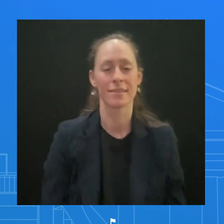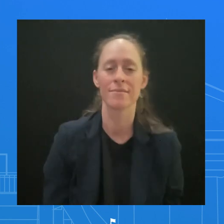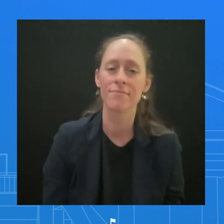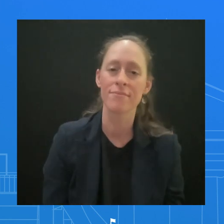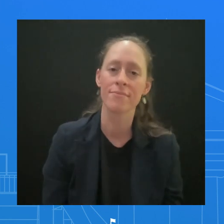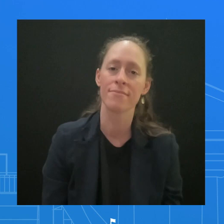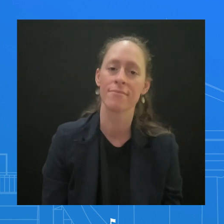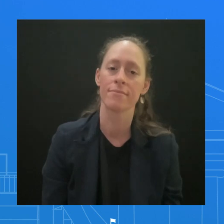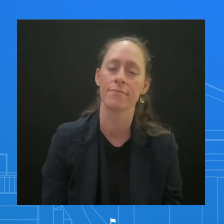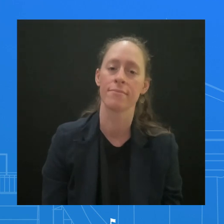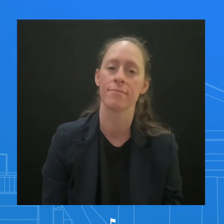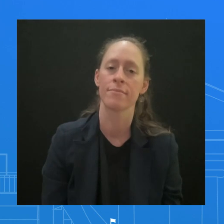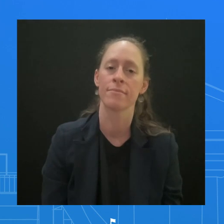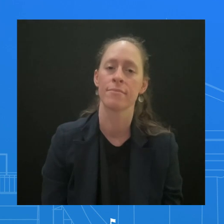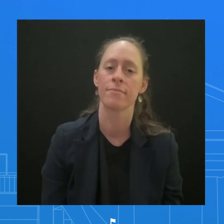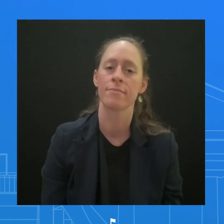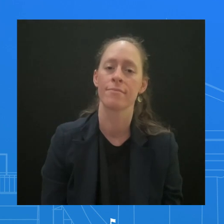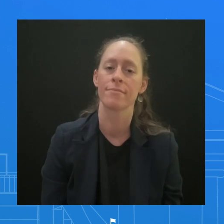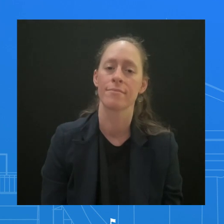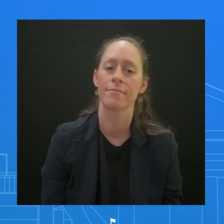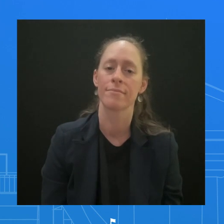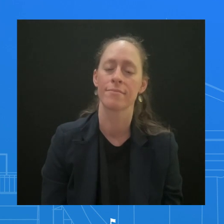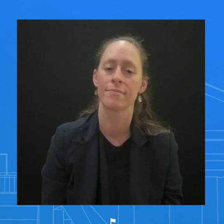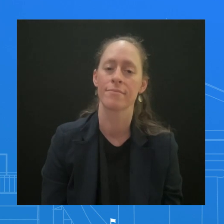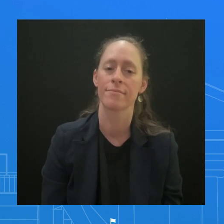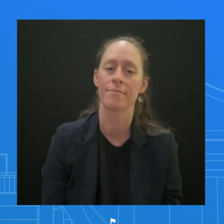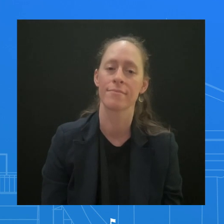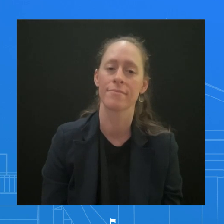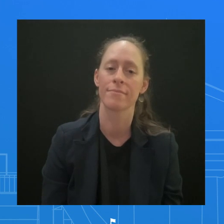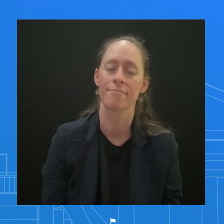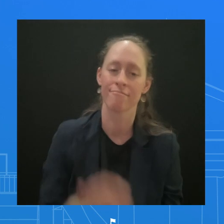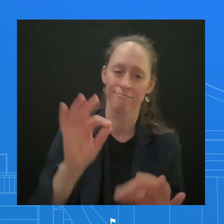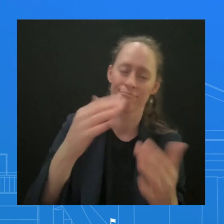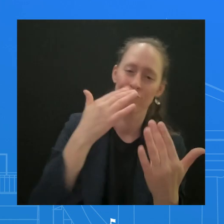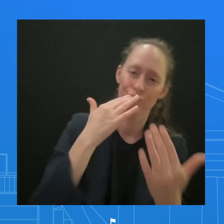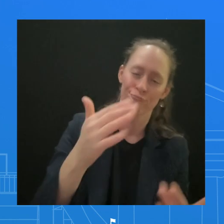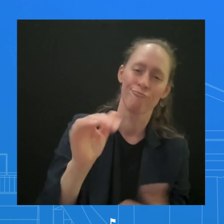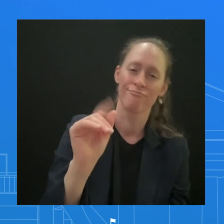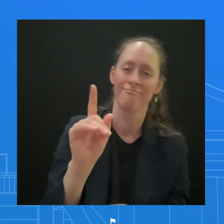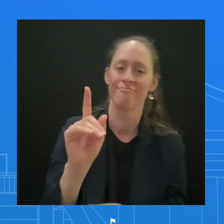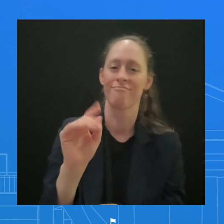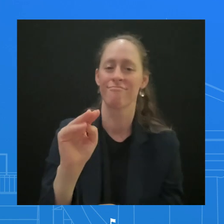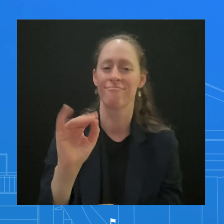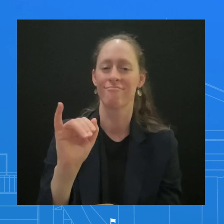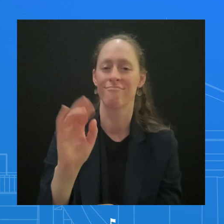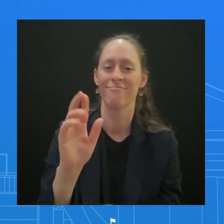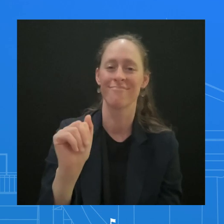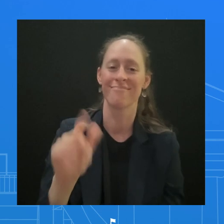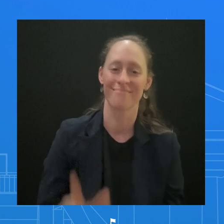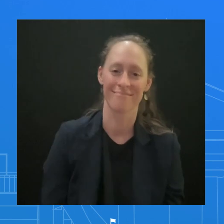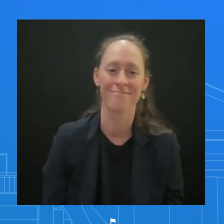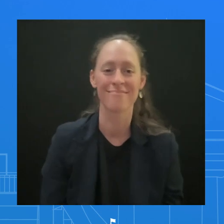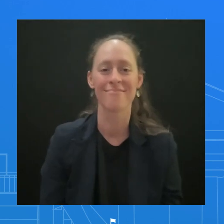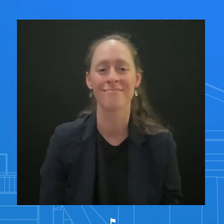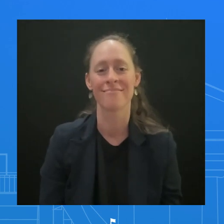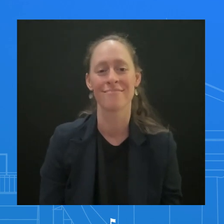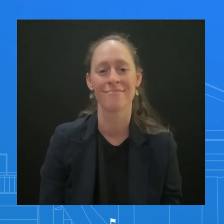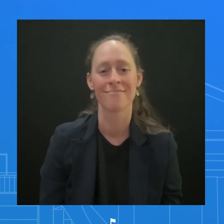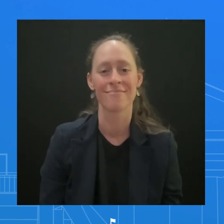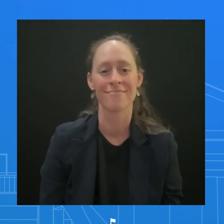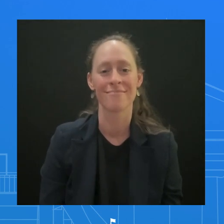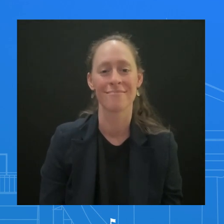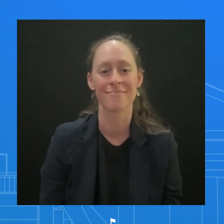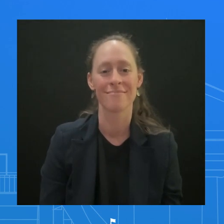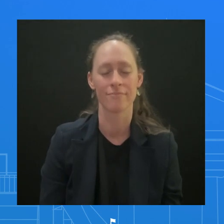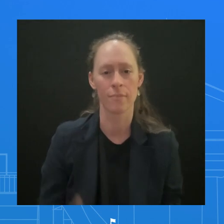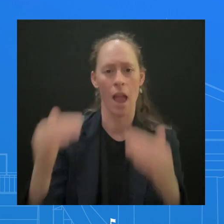thank you as always. Admiral, thank you. The House Ways and Means Committee yesterday released documents, their